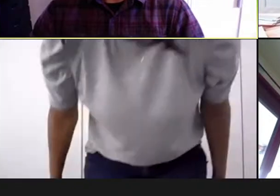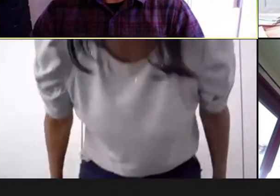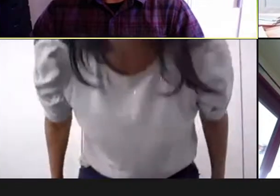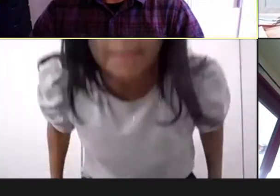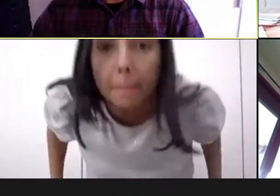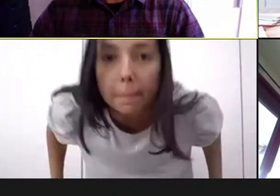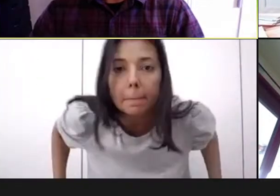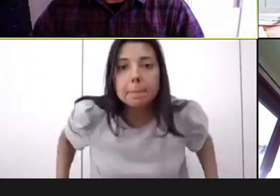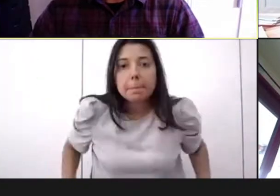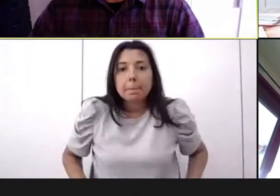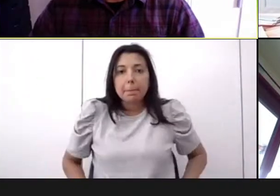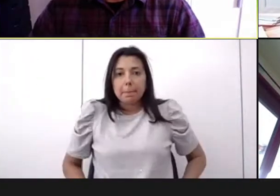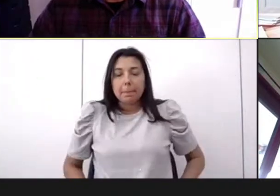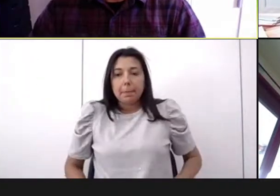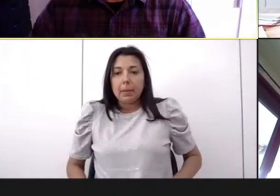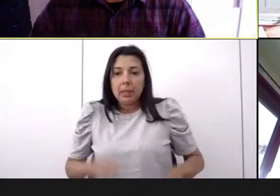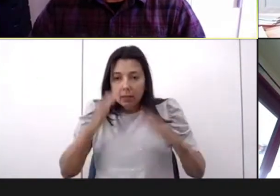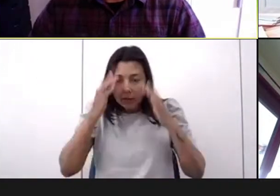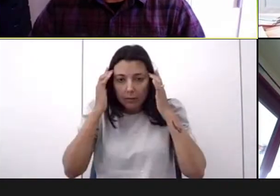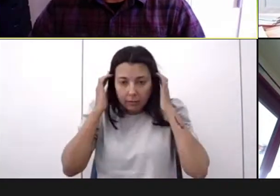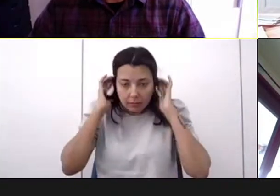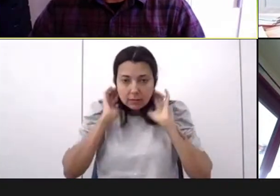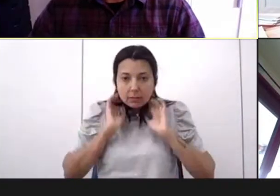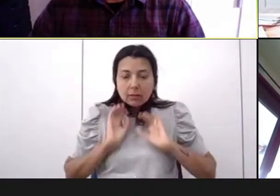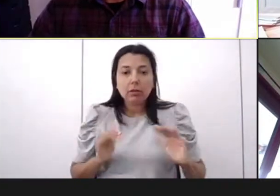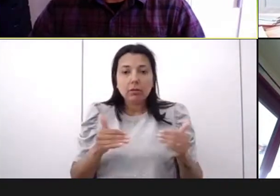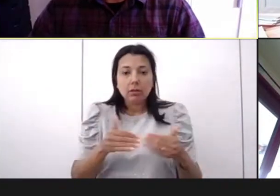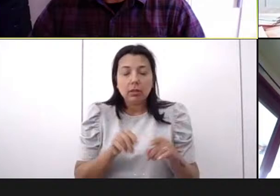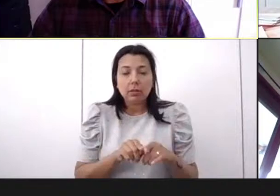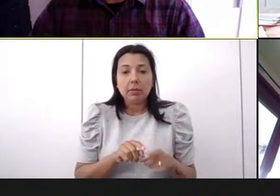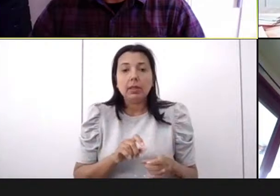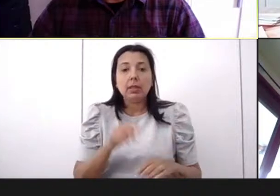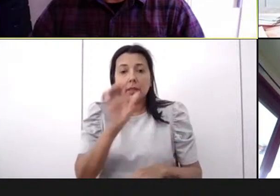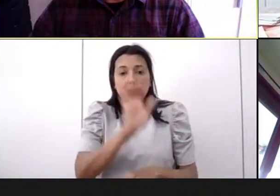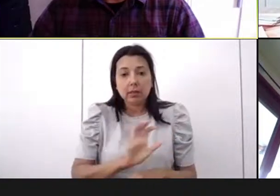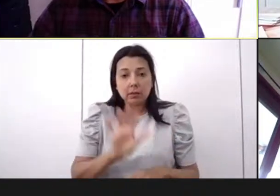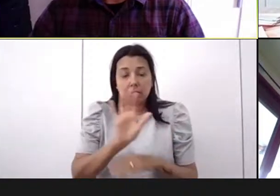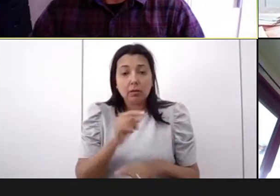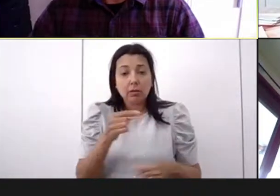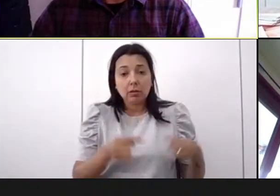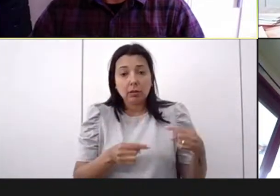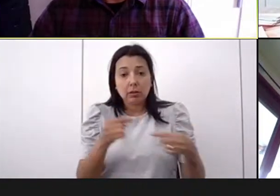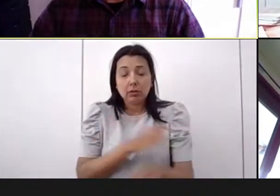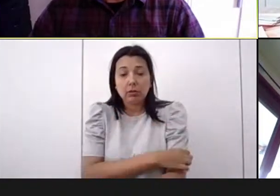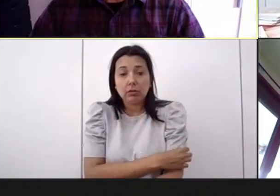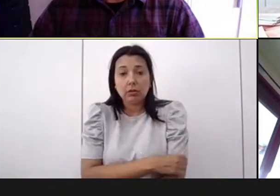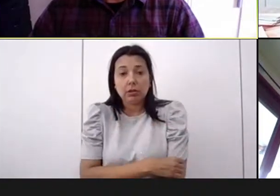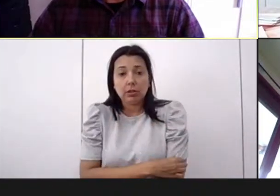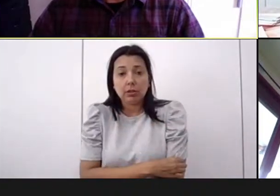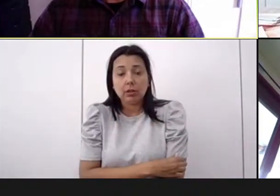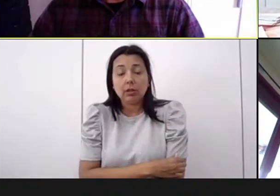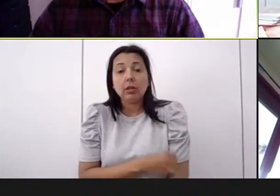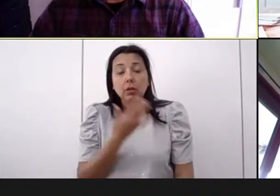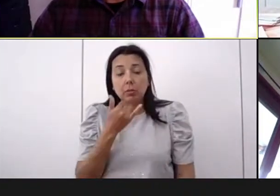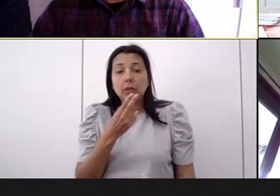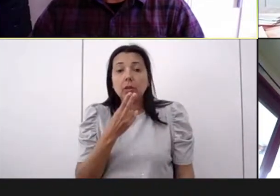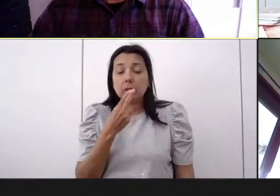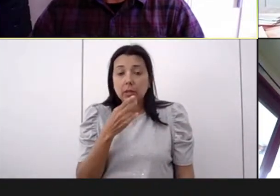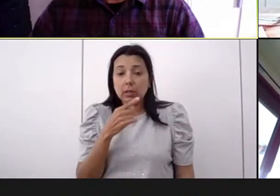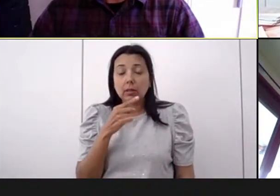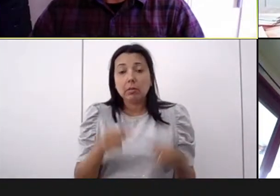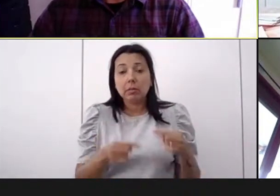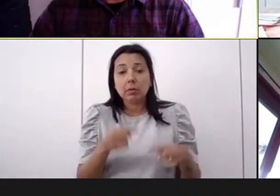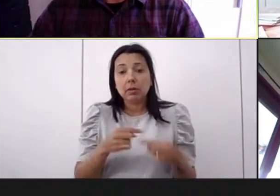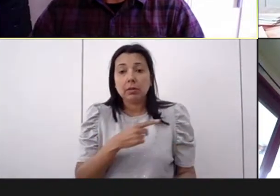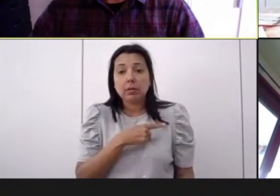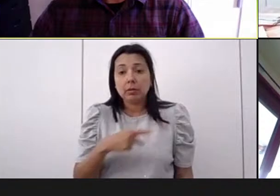state forum to discuss food and nutrition public policies, which is a